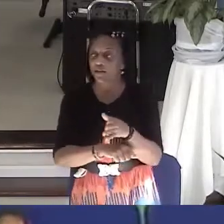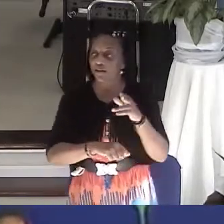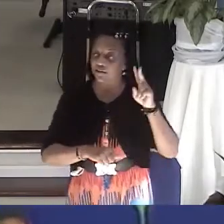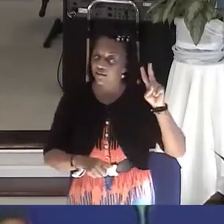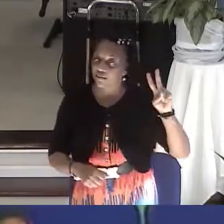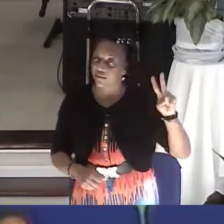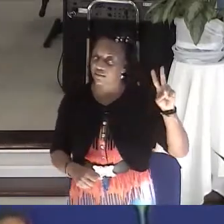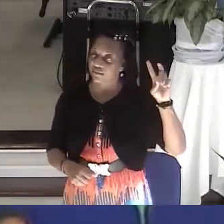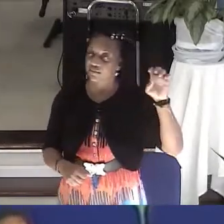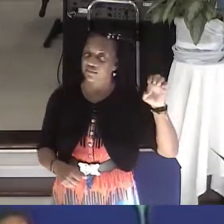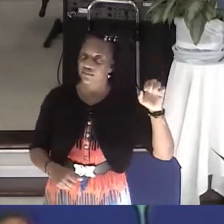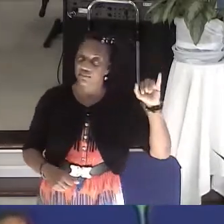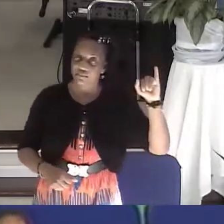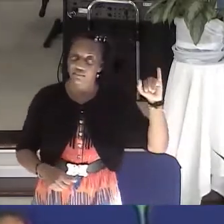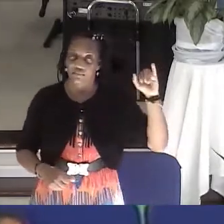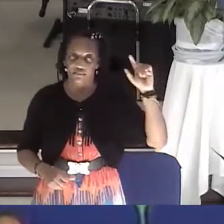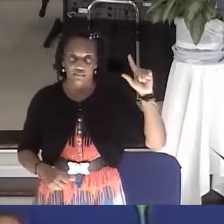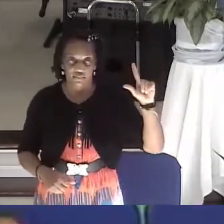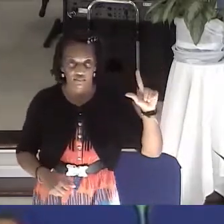beyond the veil.